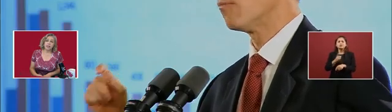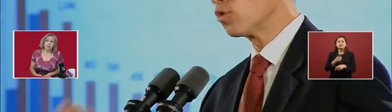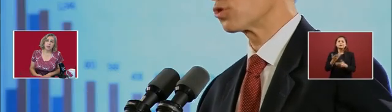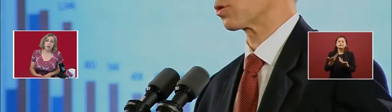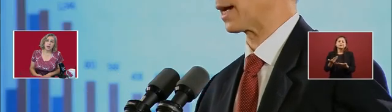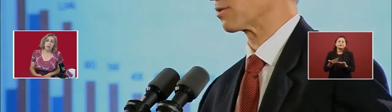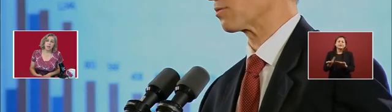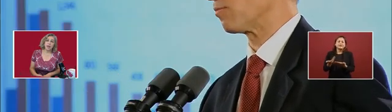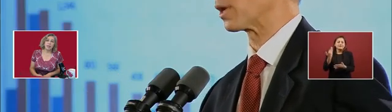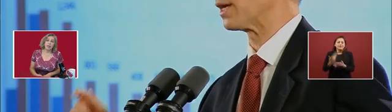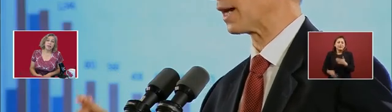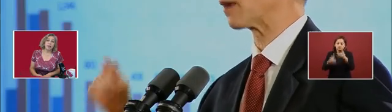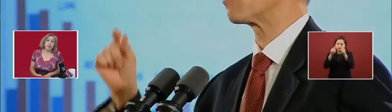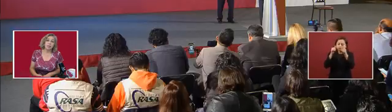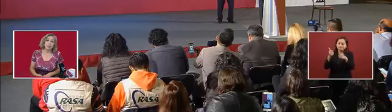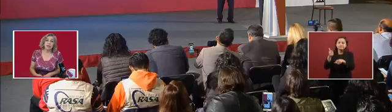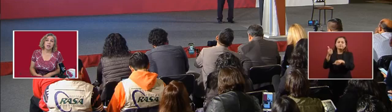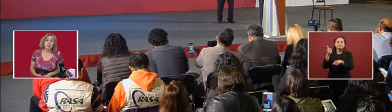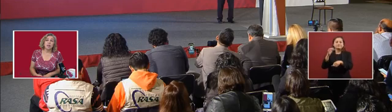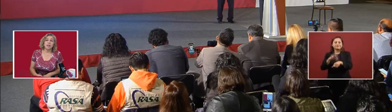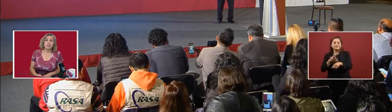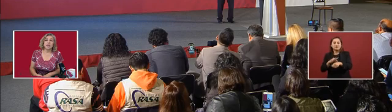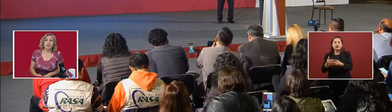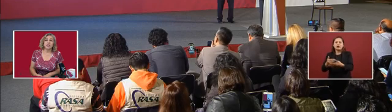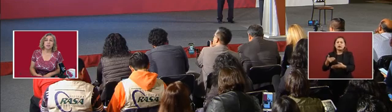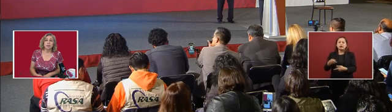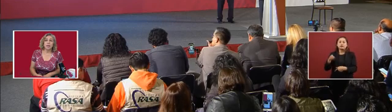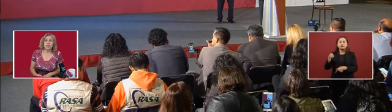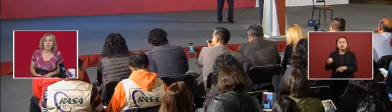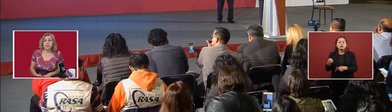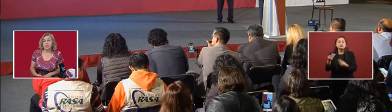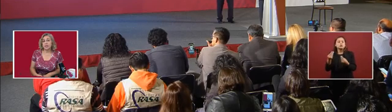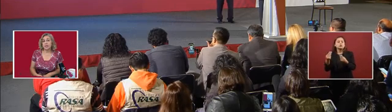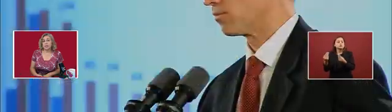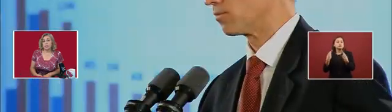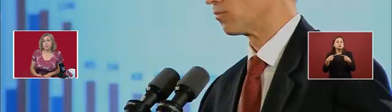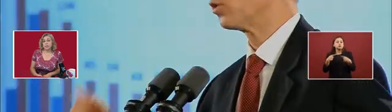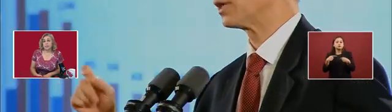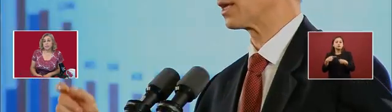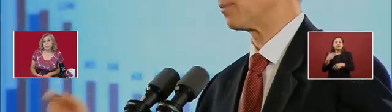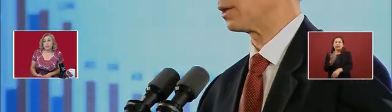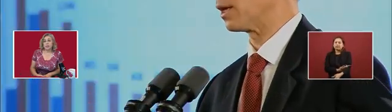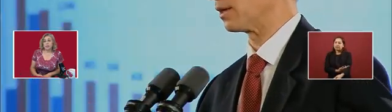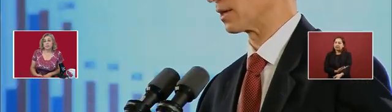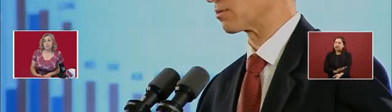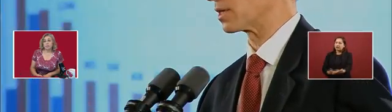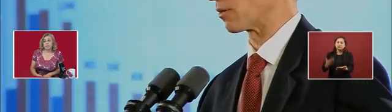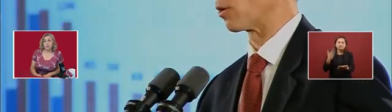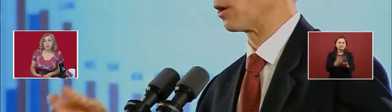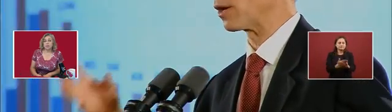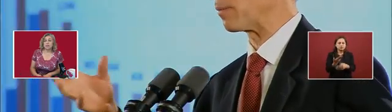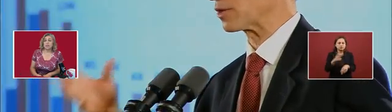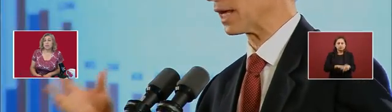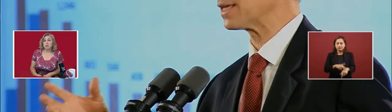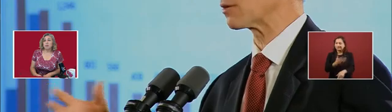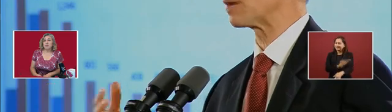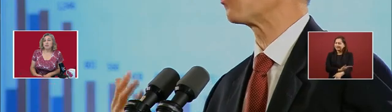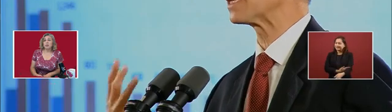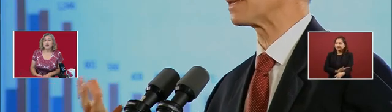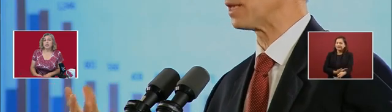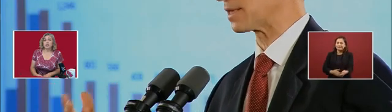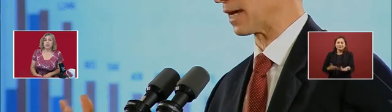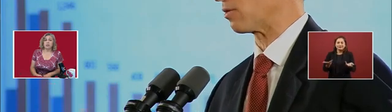to la dengue distribución de edades and the parecida a quienes distribution tienen dengue, of igual a dengue decesos. age, Tiene que ver con it esto has to de do que with